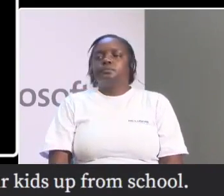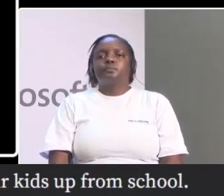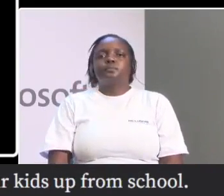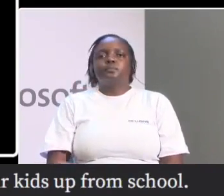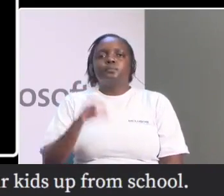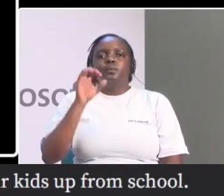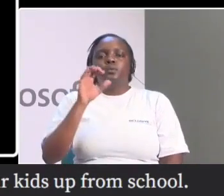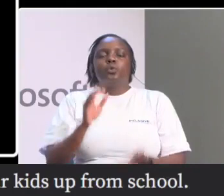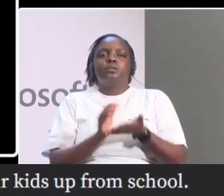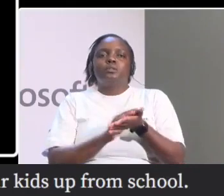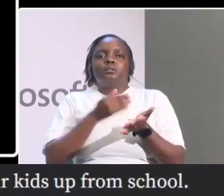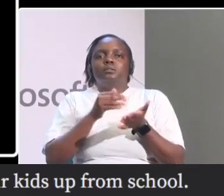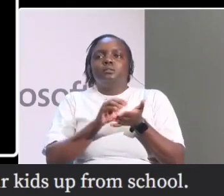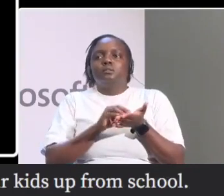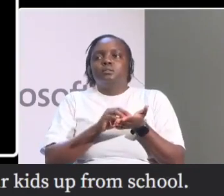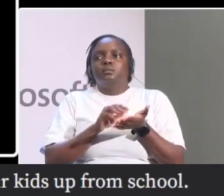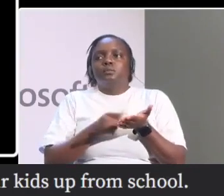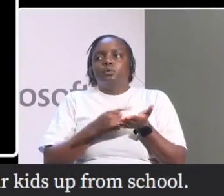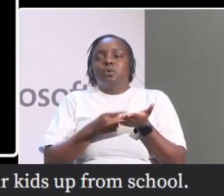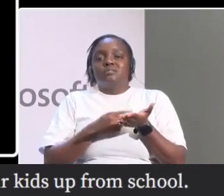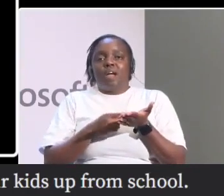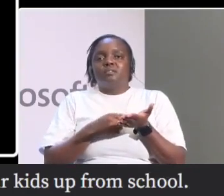Just referencing your talk earlier this morning.